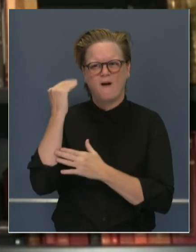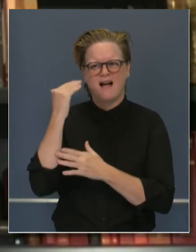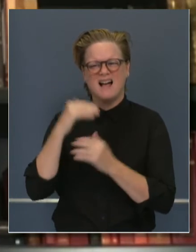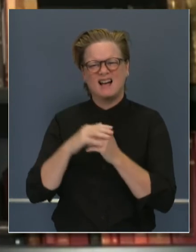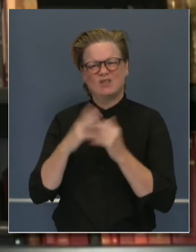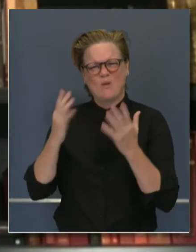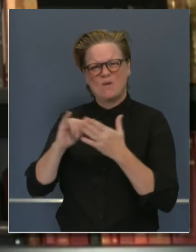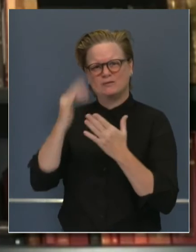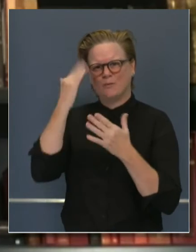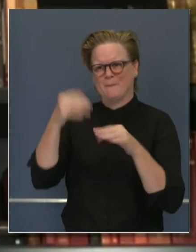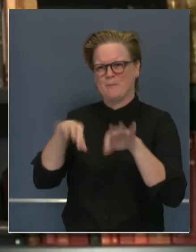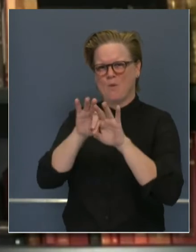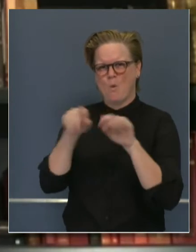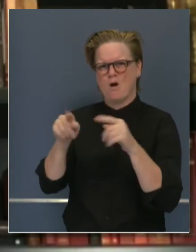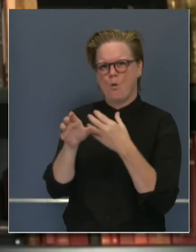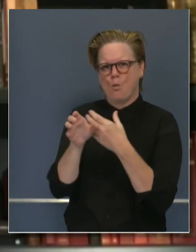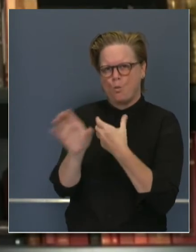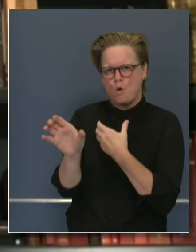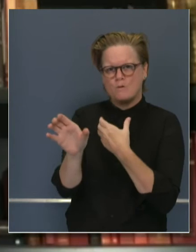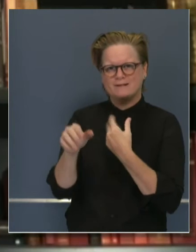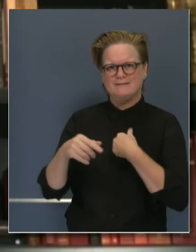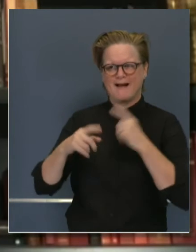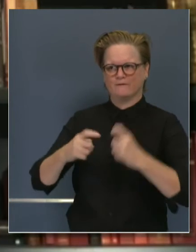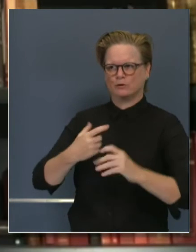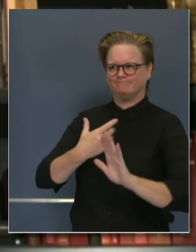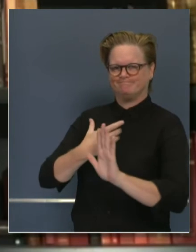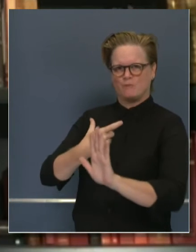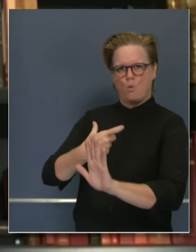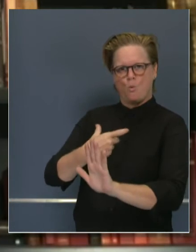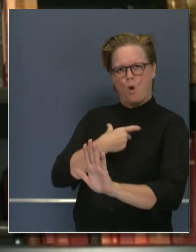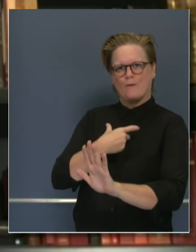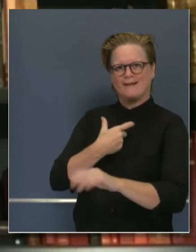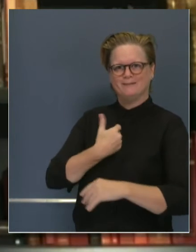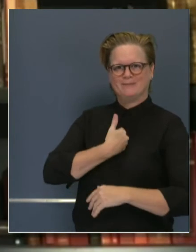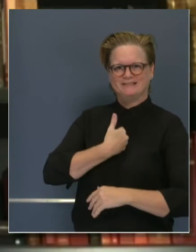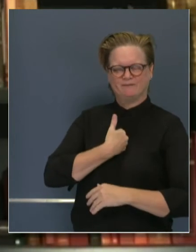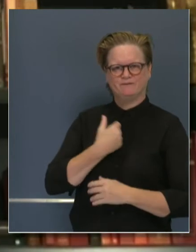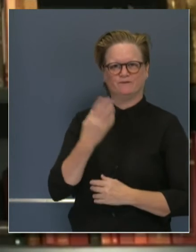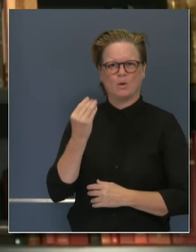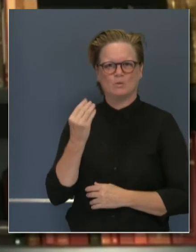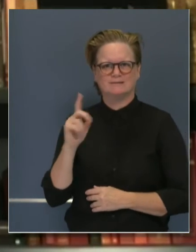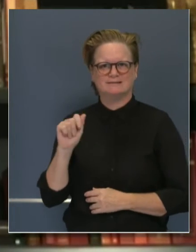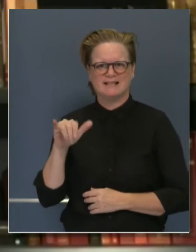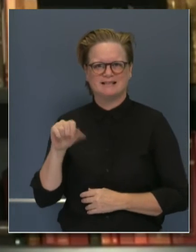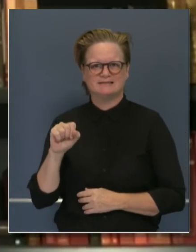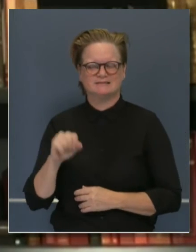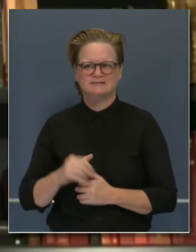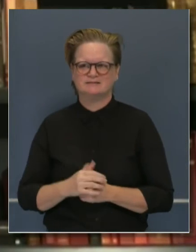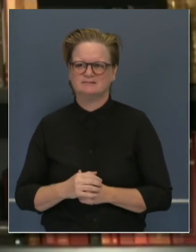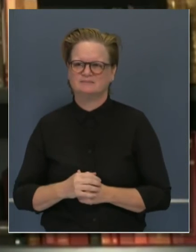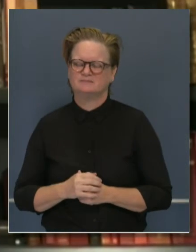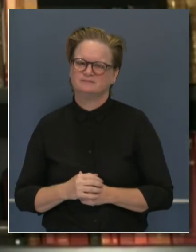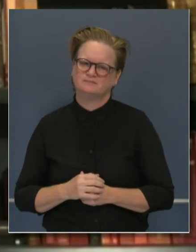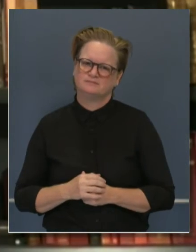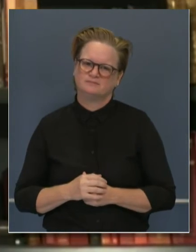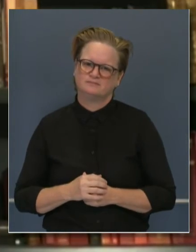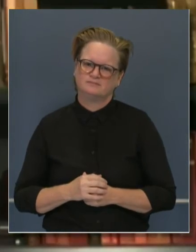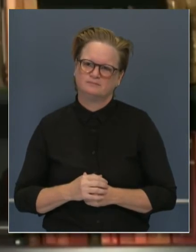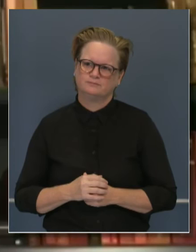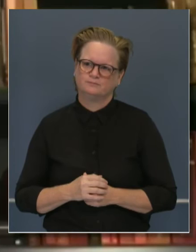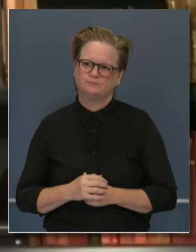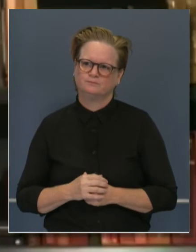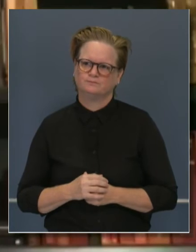this non-essential recommendation, people past 10 p.m. to 5 a.m. for non-essential activities. I had on